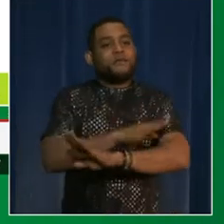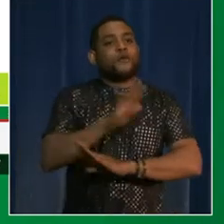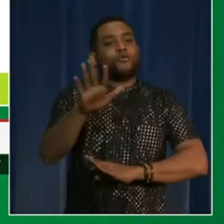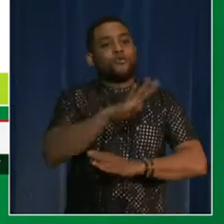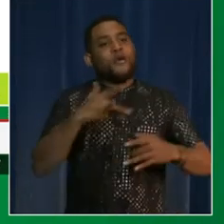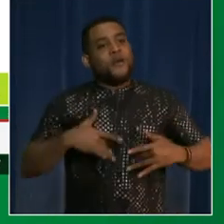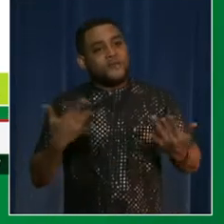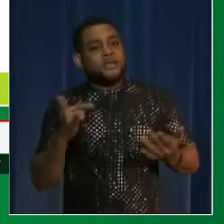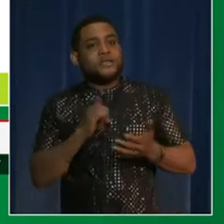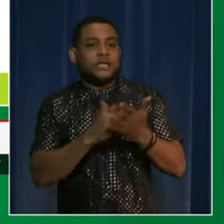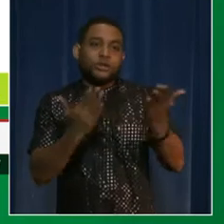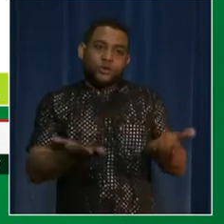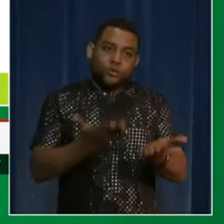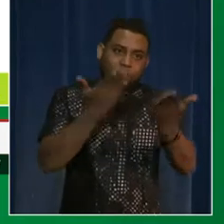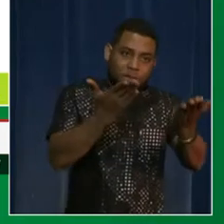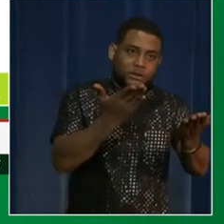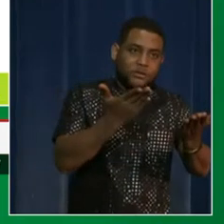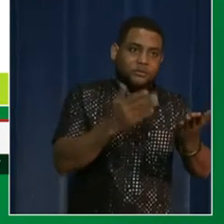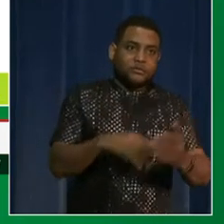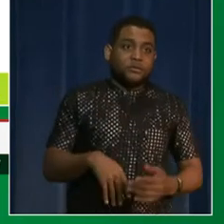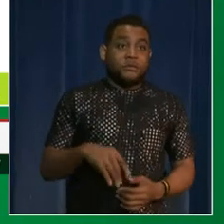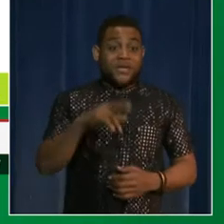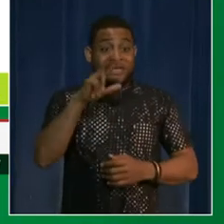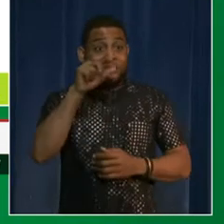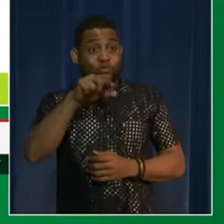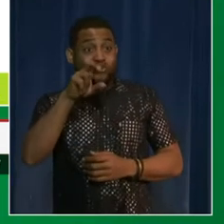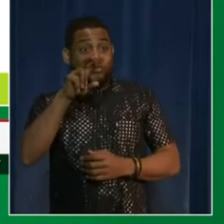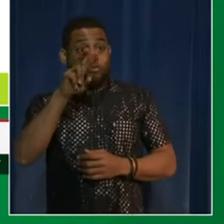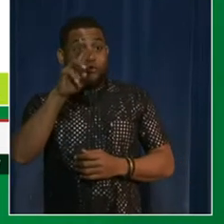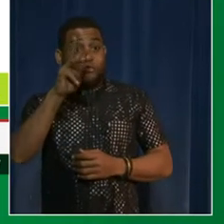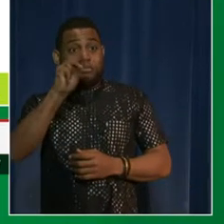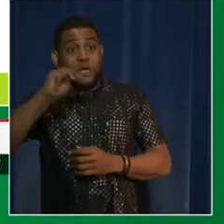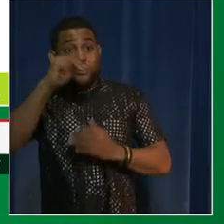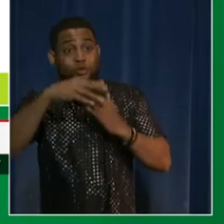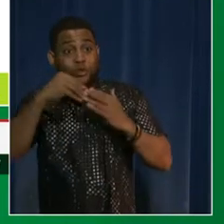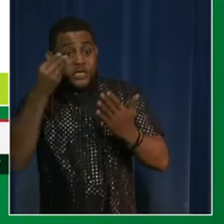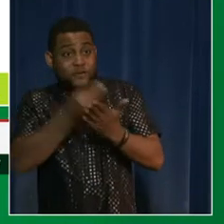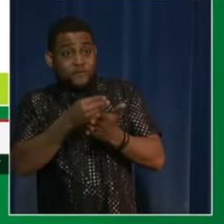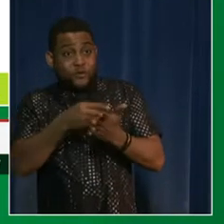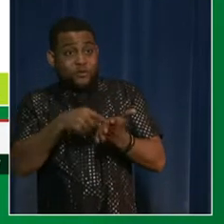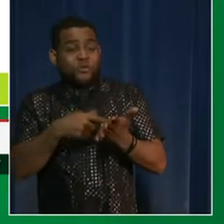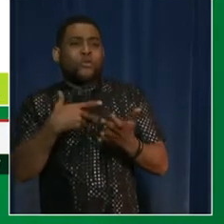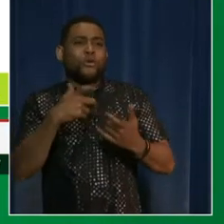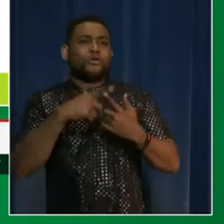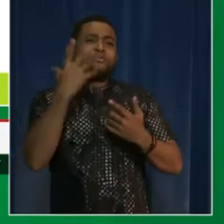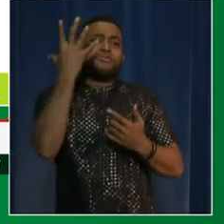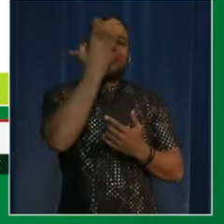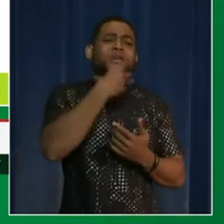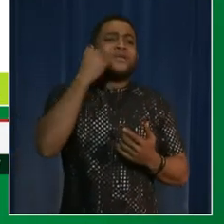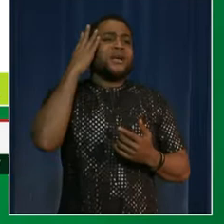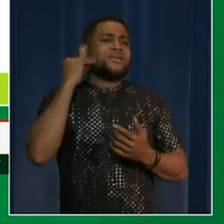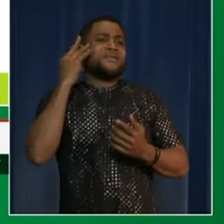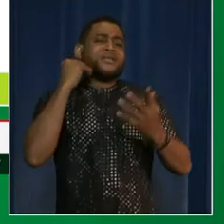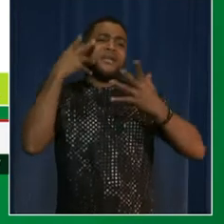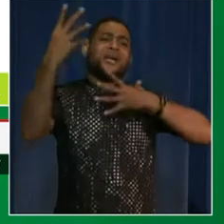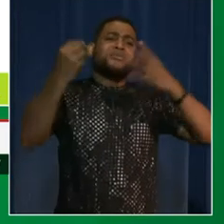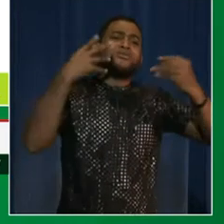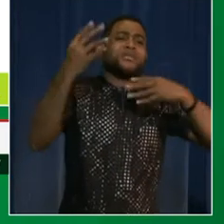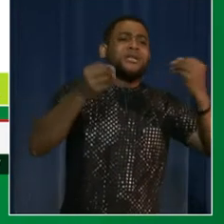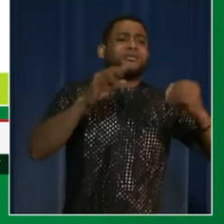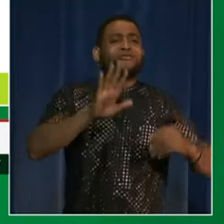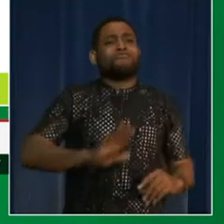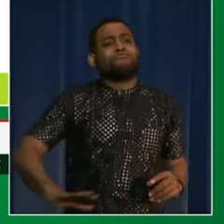is a $3 million fund, again, so that we can have beautiful experiences here in D.C. for